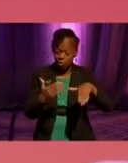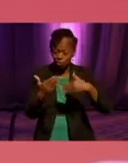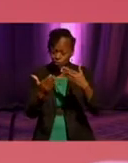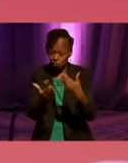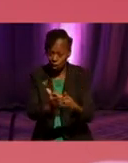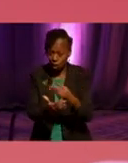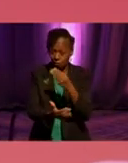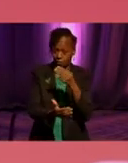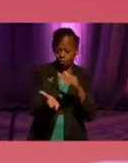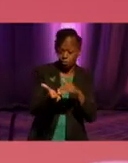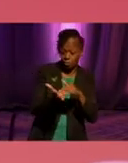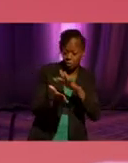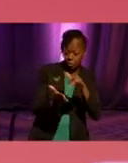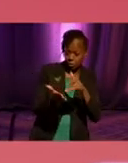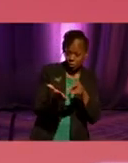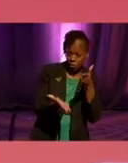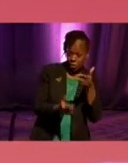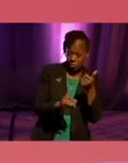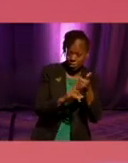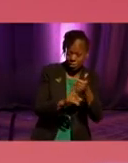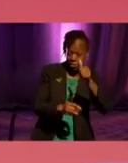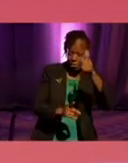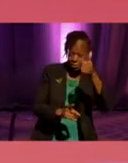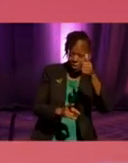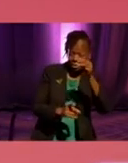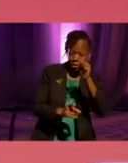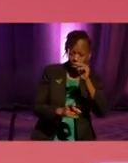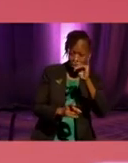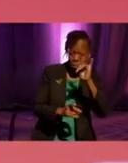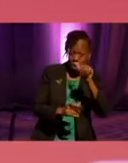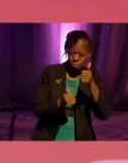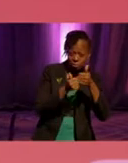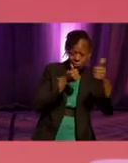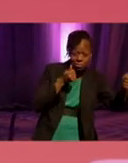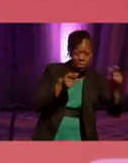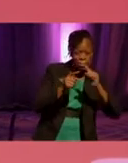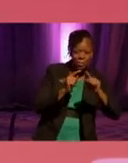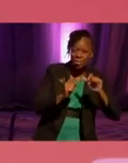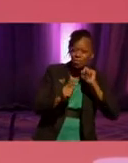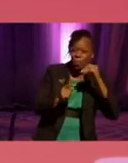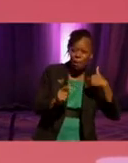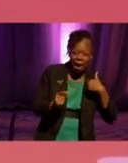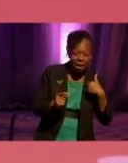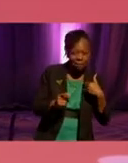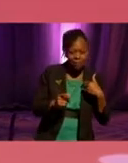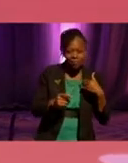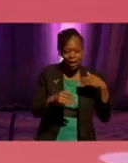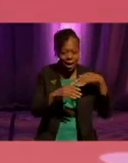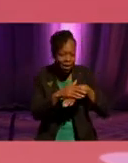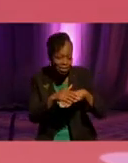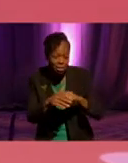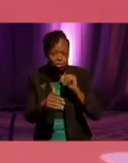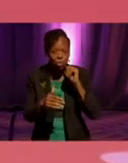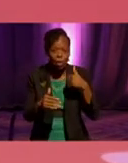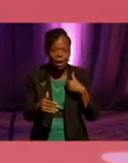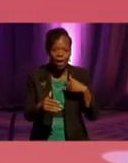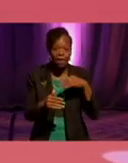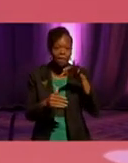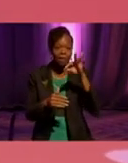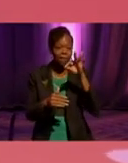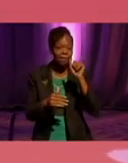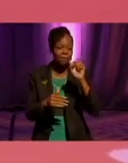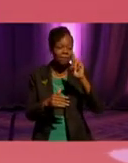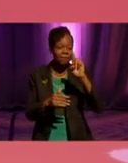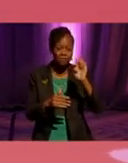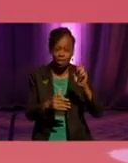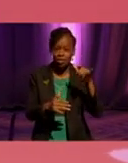center that maybe is only 10 miles away, but you don't have access or car fare to get there, that's